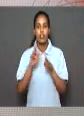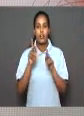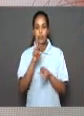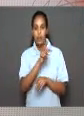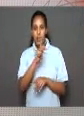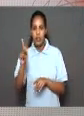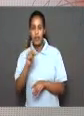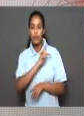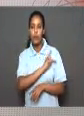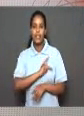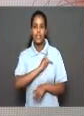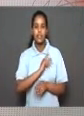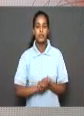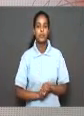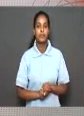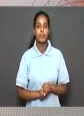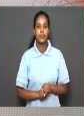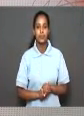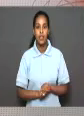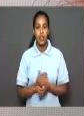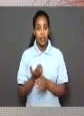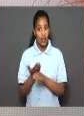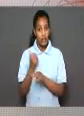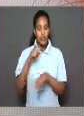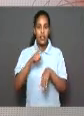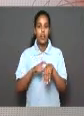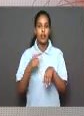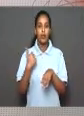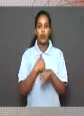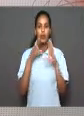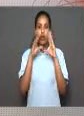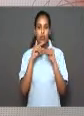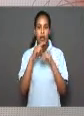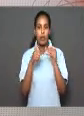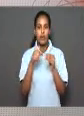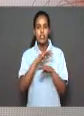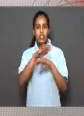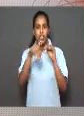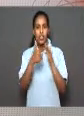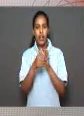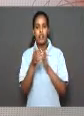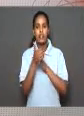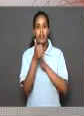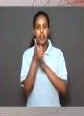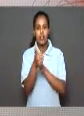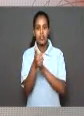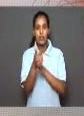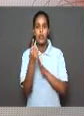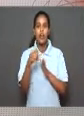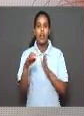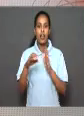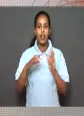on periodic properties. Last time, we talked about the general trends